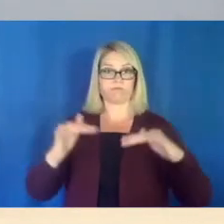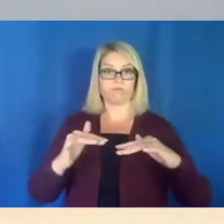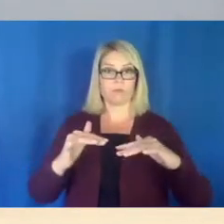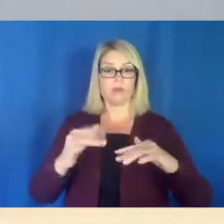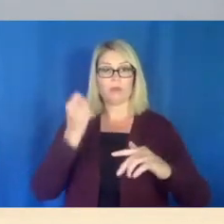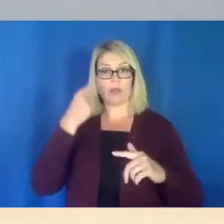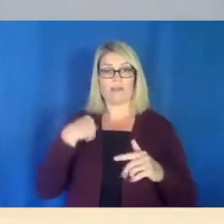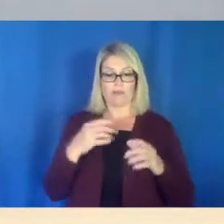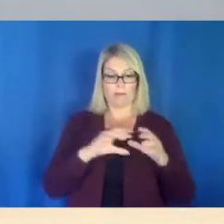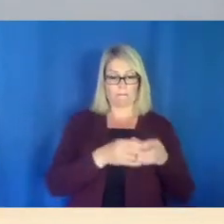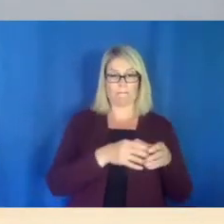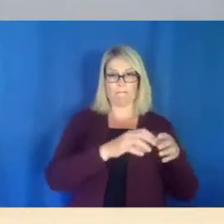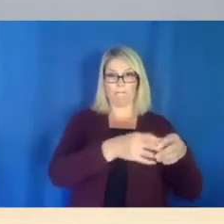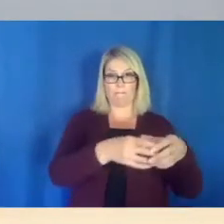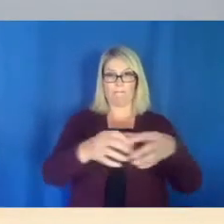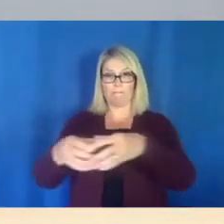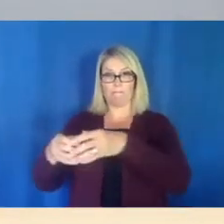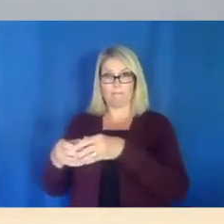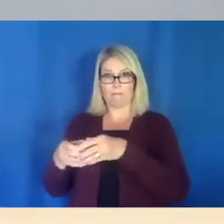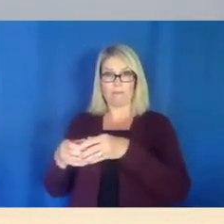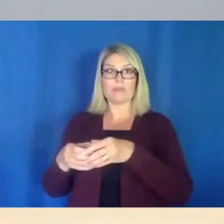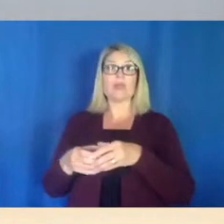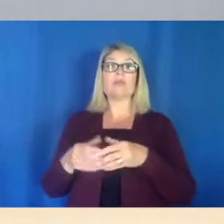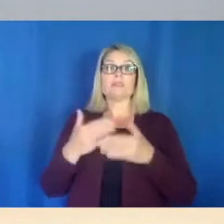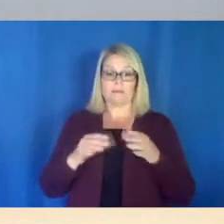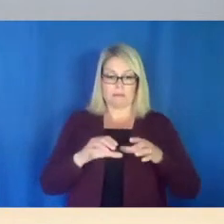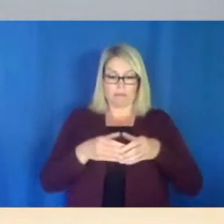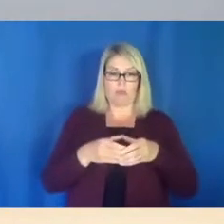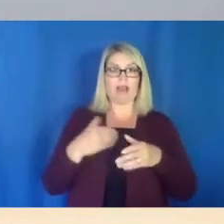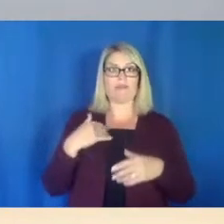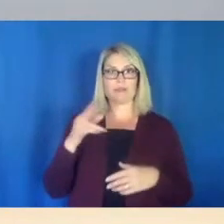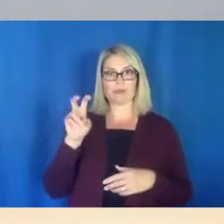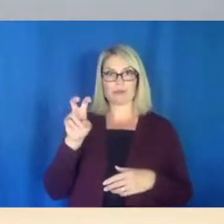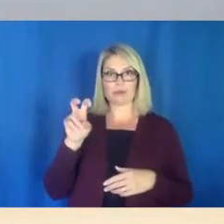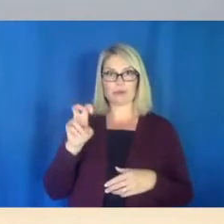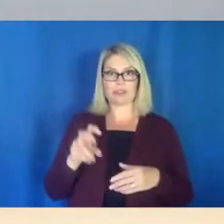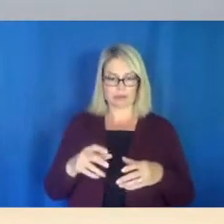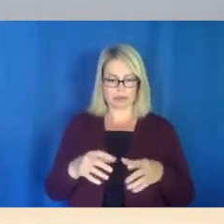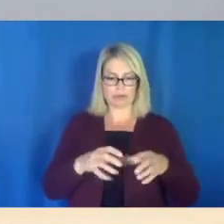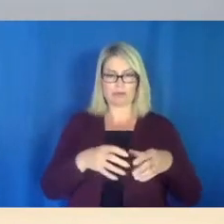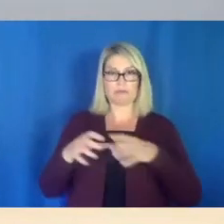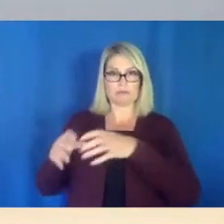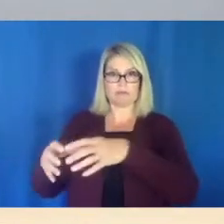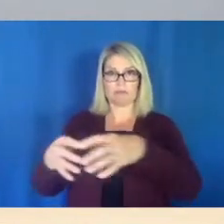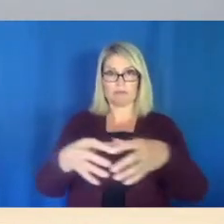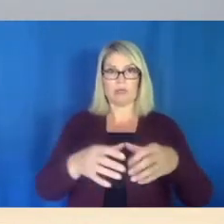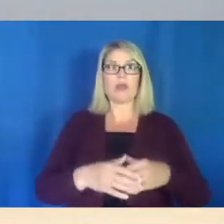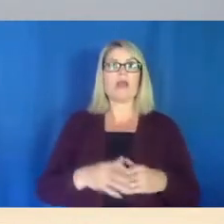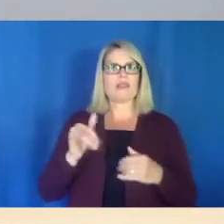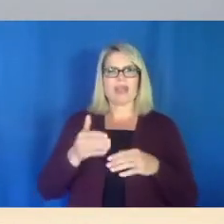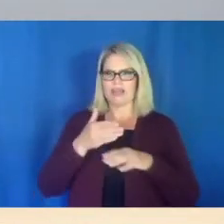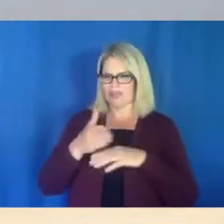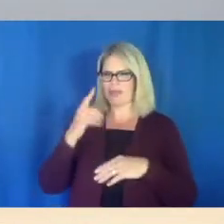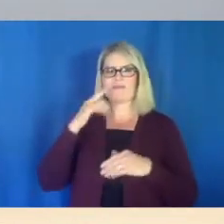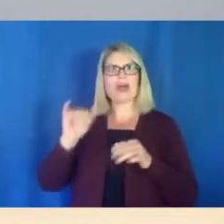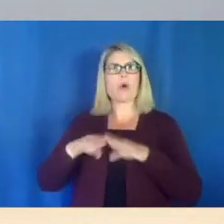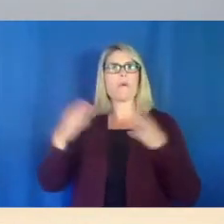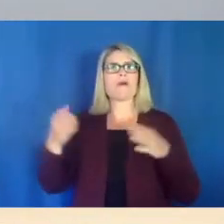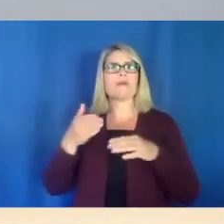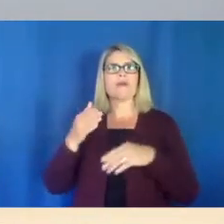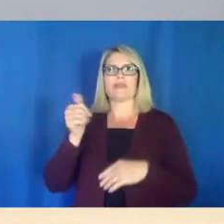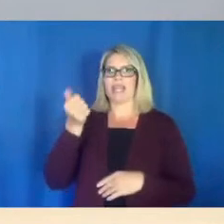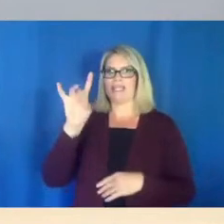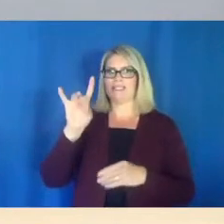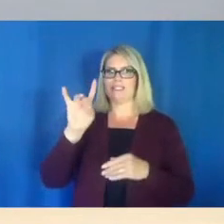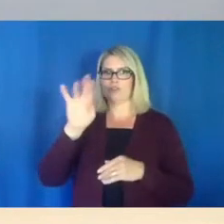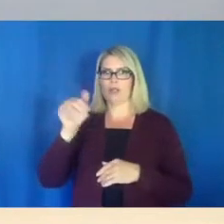are larger numbers of 200, and those are what is being planned after the 18th. So we will continue